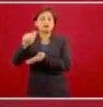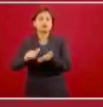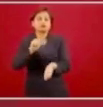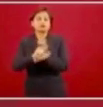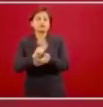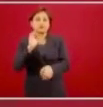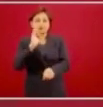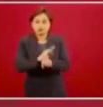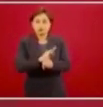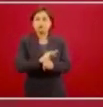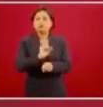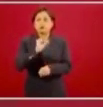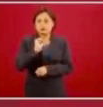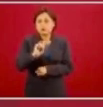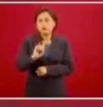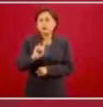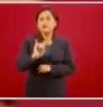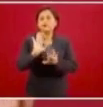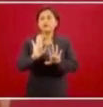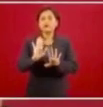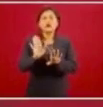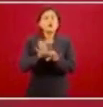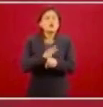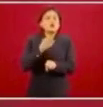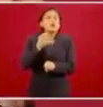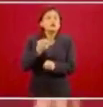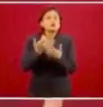we have established.